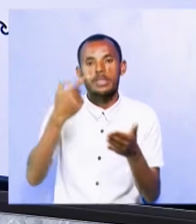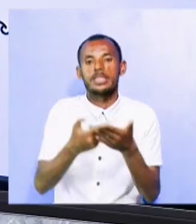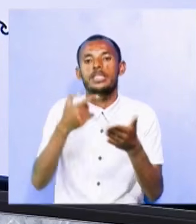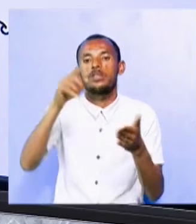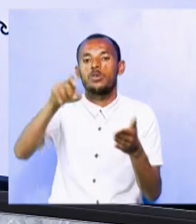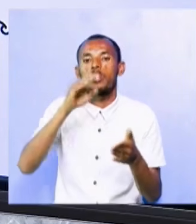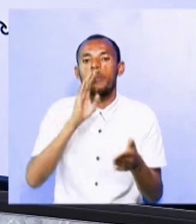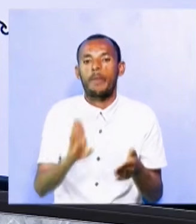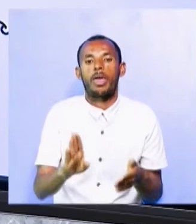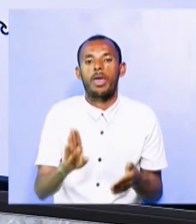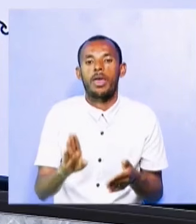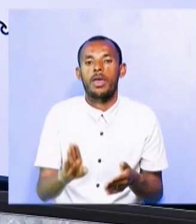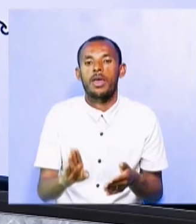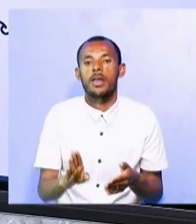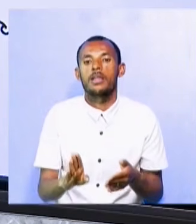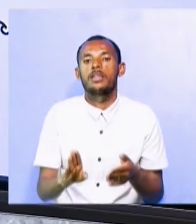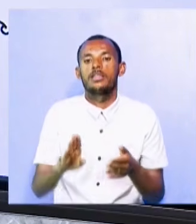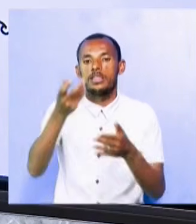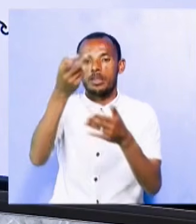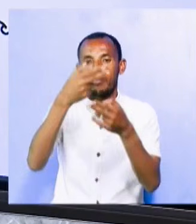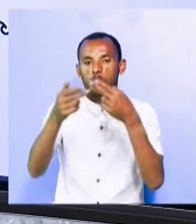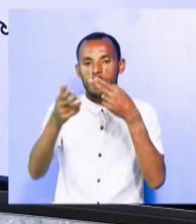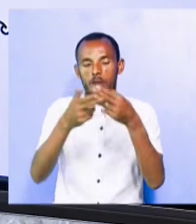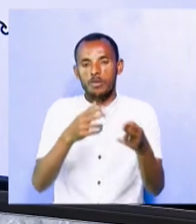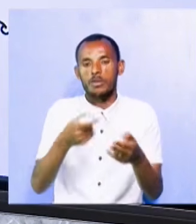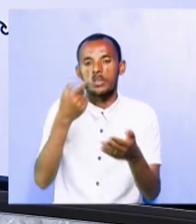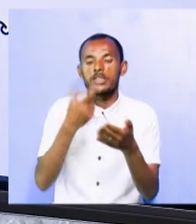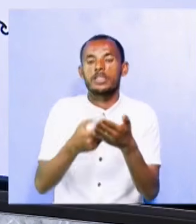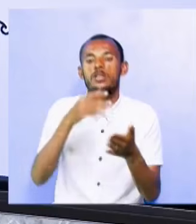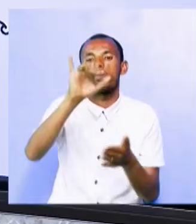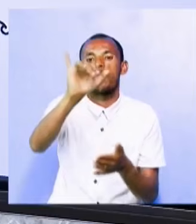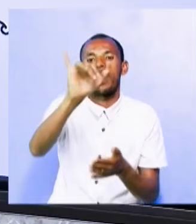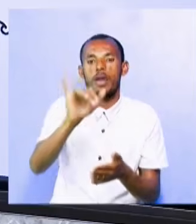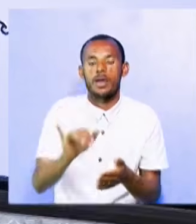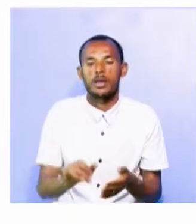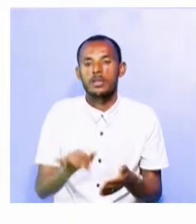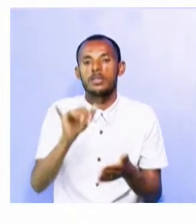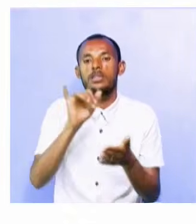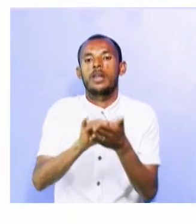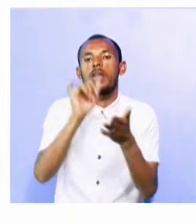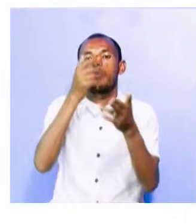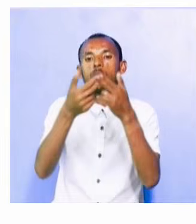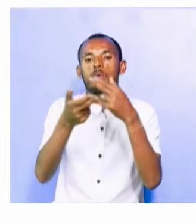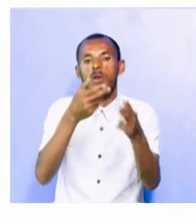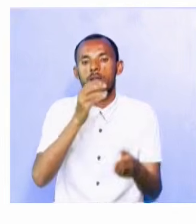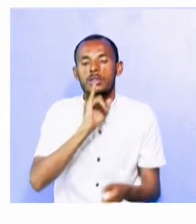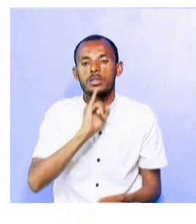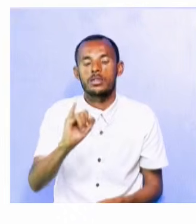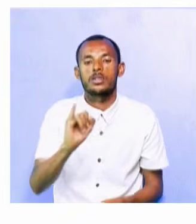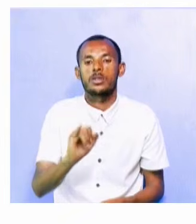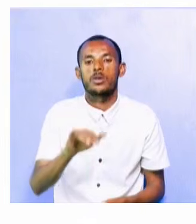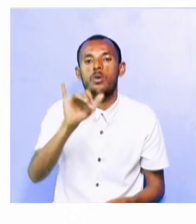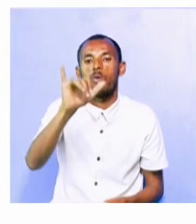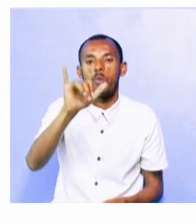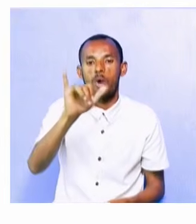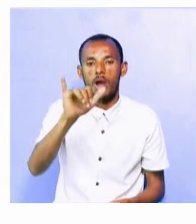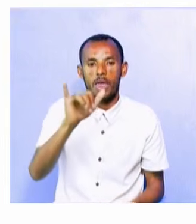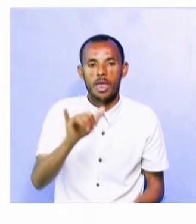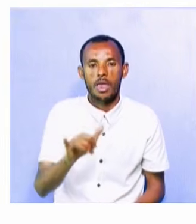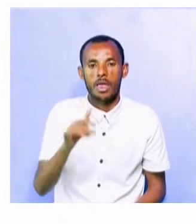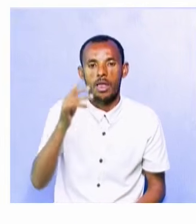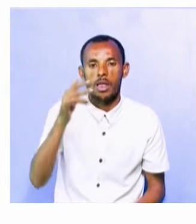be the product of this y, okay? That product is y cube,